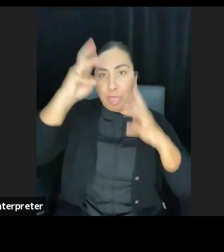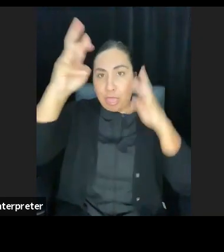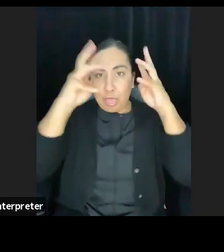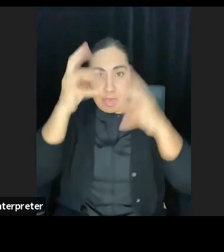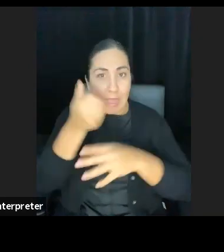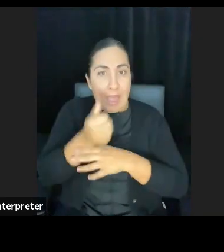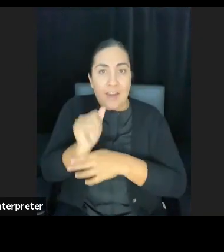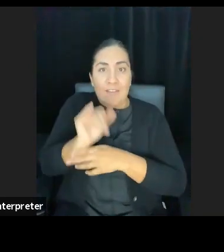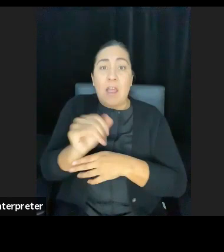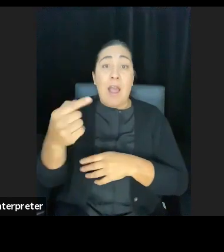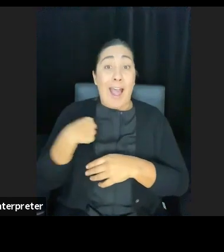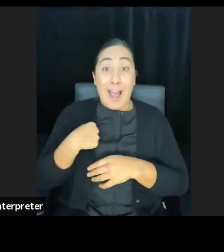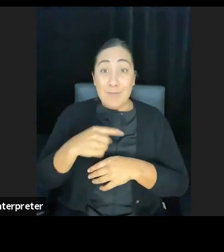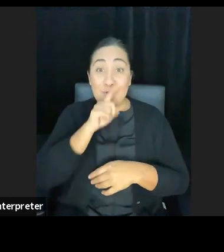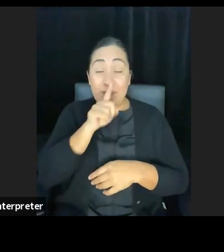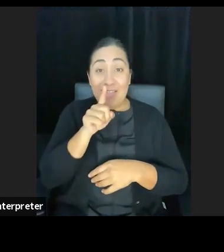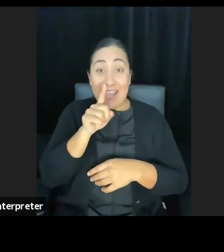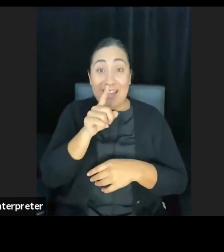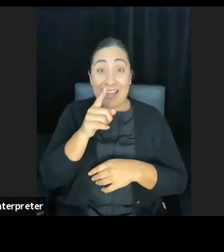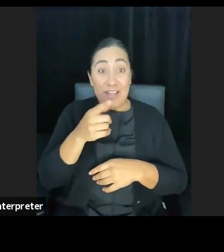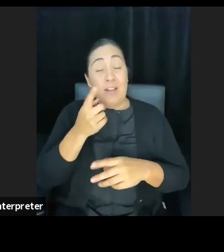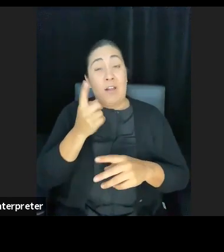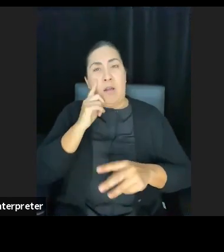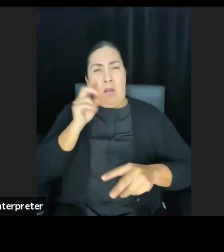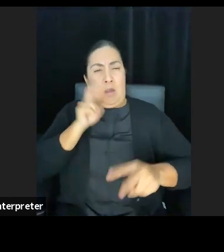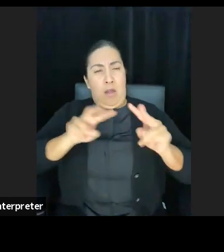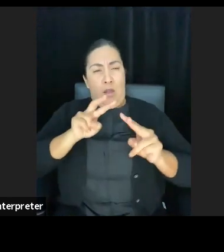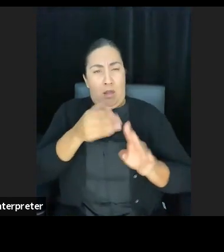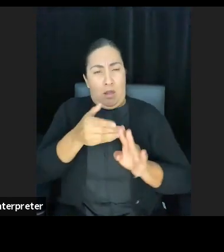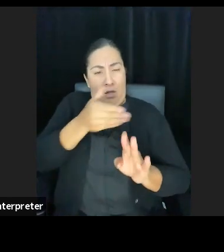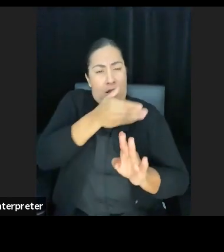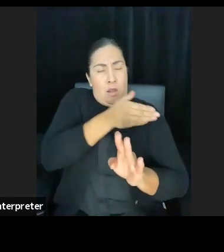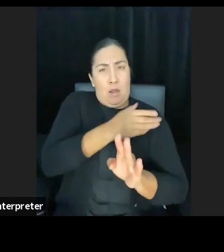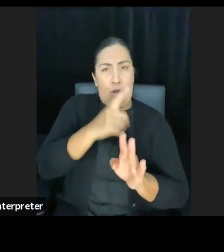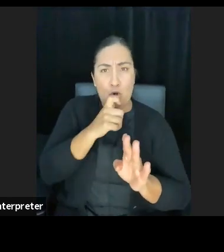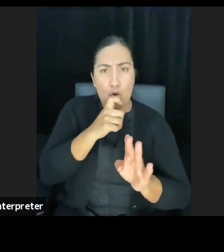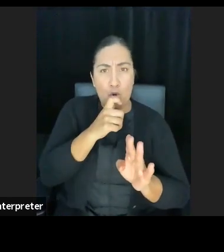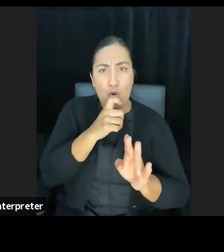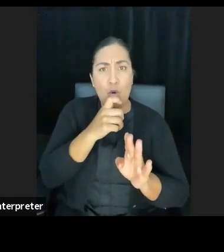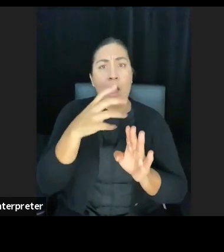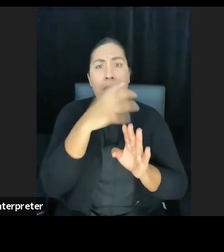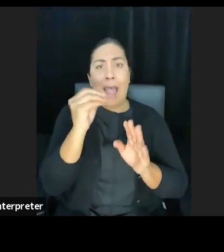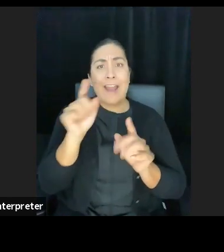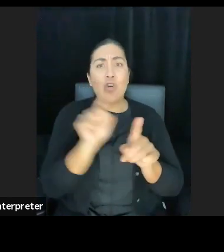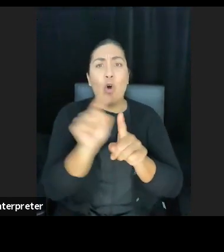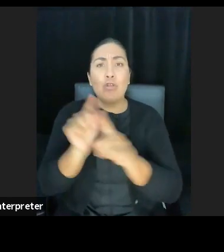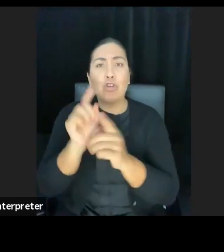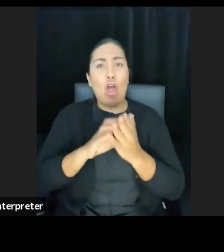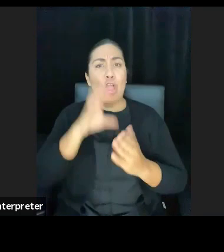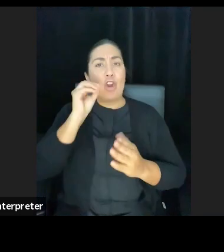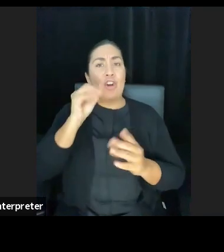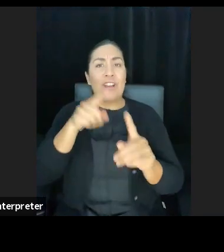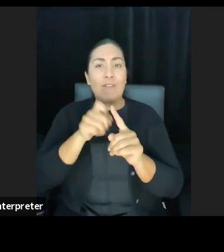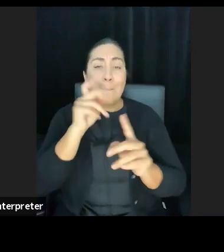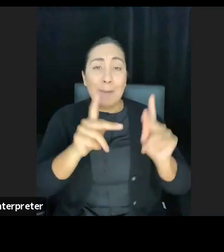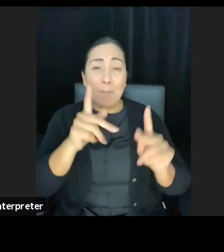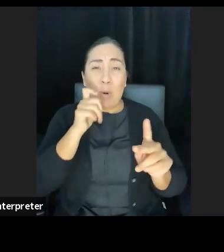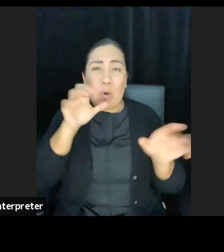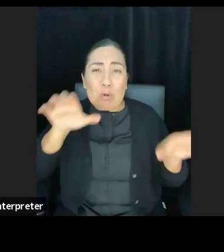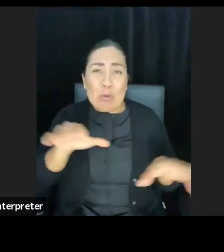on the shoulders of giants and learning from those who came before me, and also learning from people who were doing things every single day.